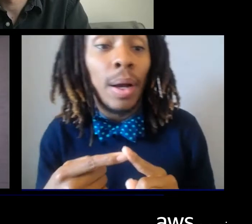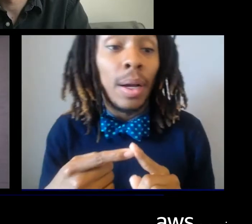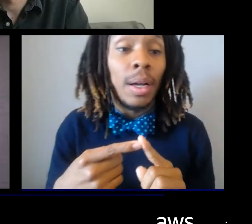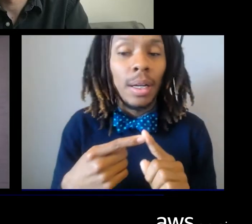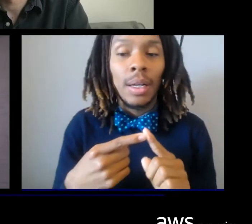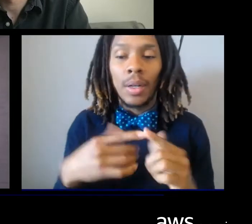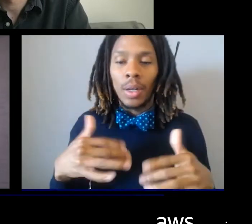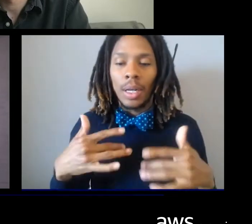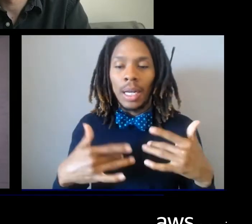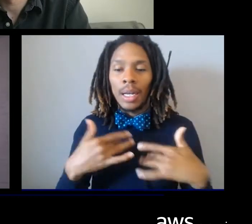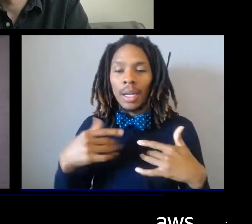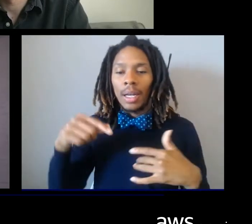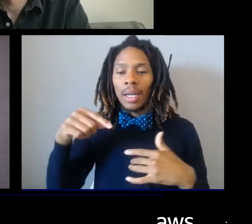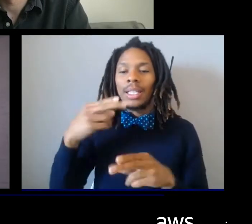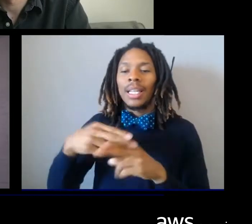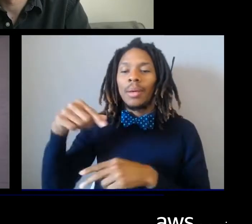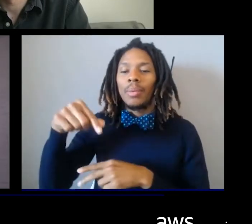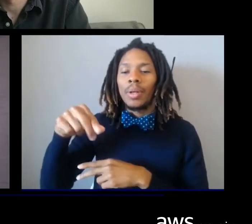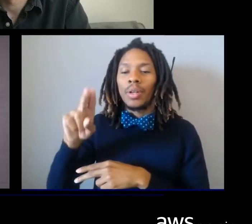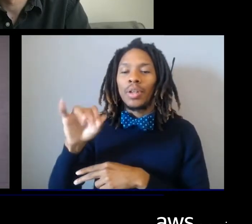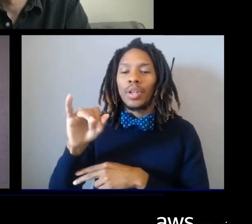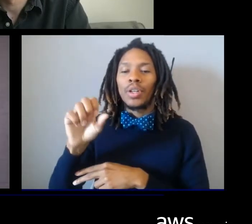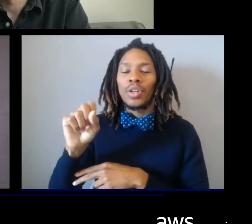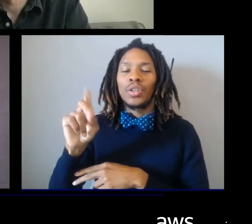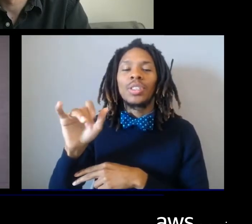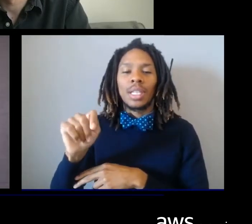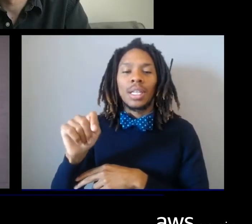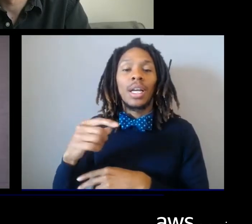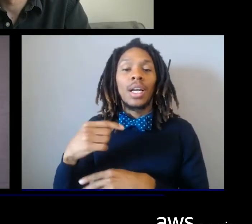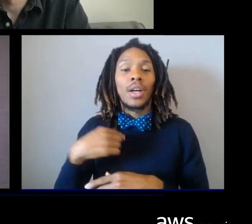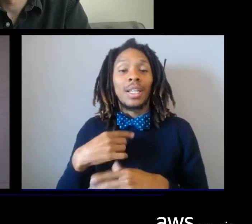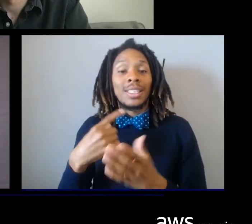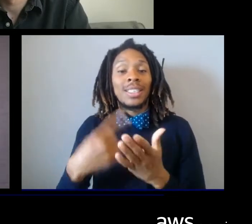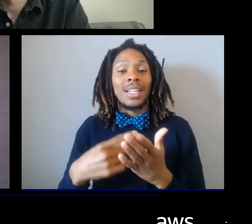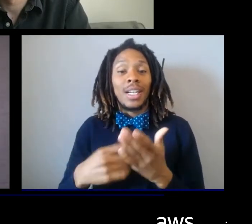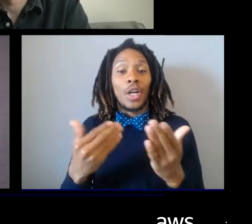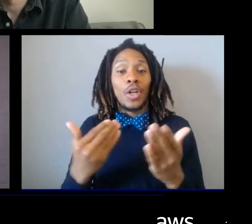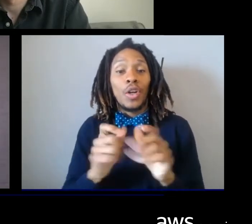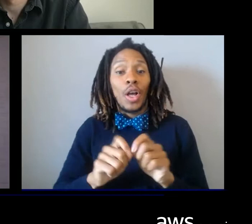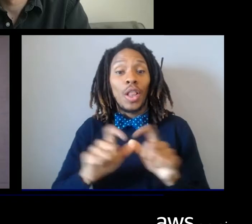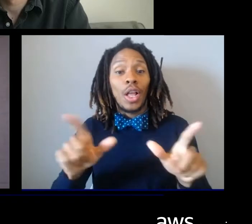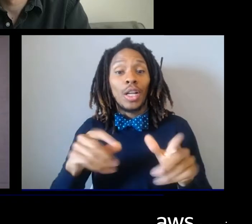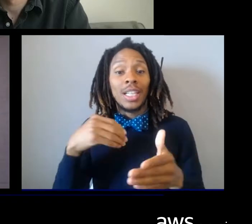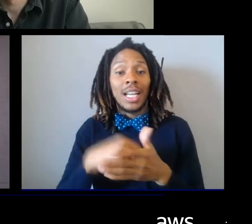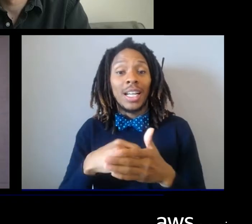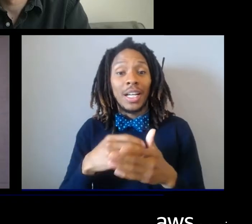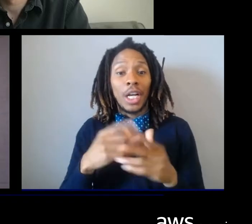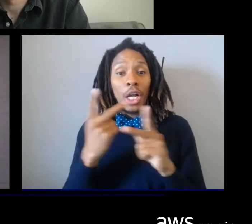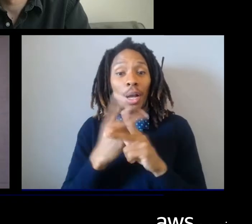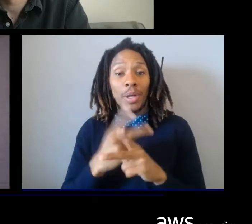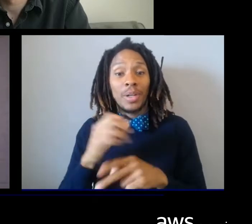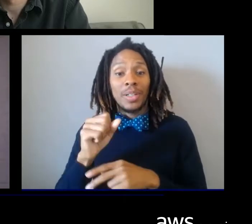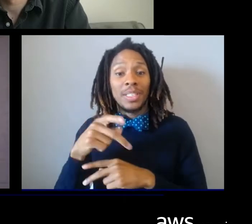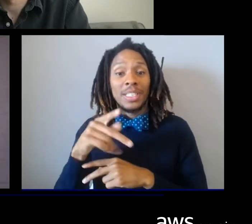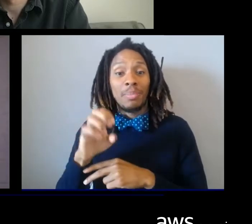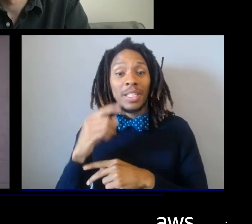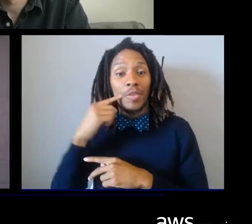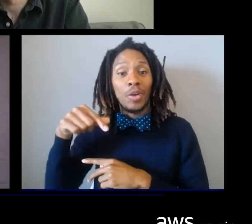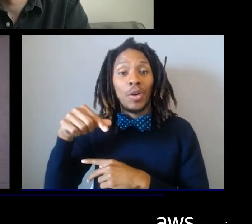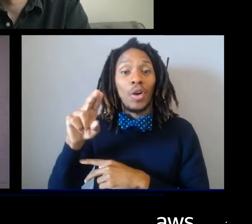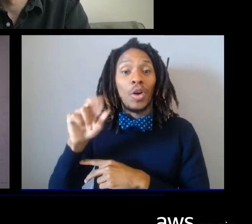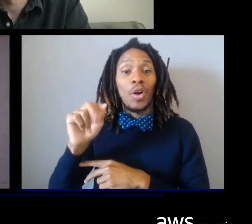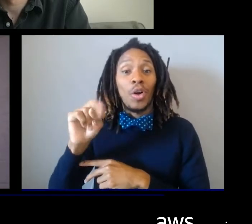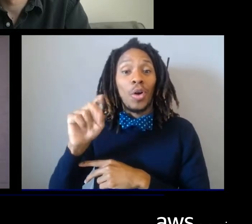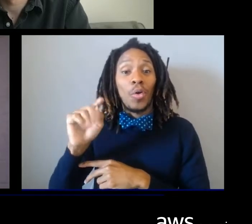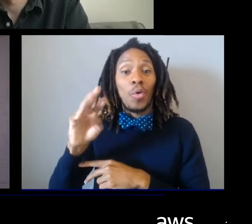exciting new launch in our quantum computing space. And would you like to give us a little intro about